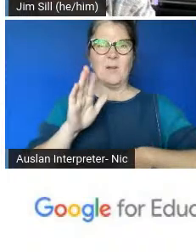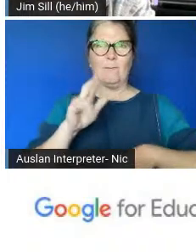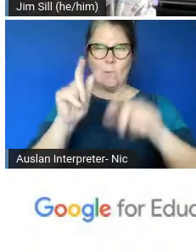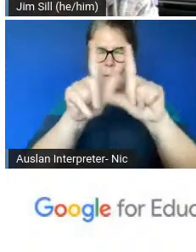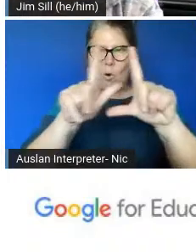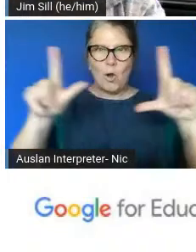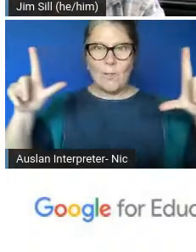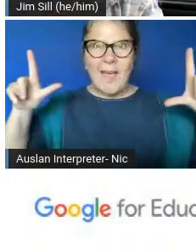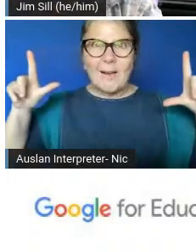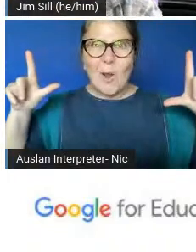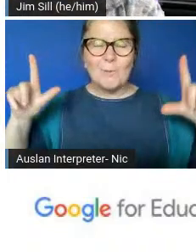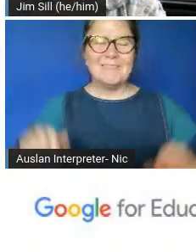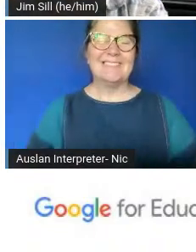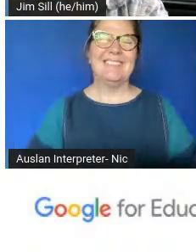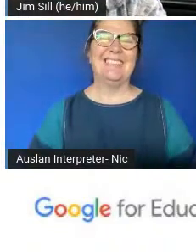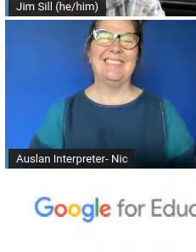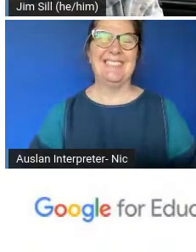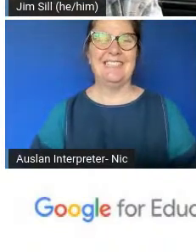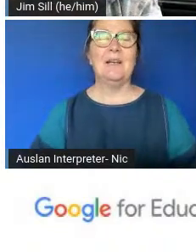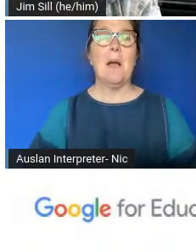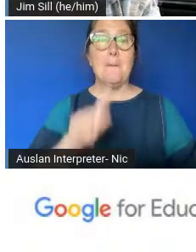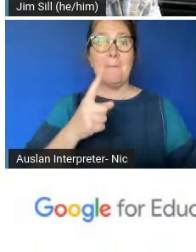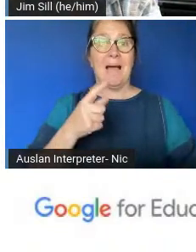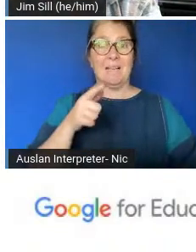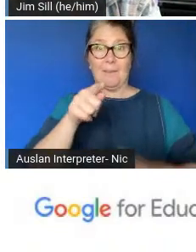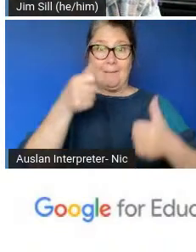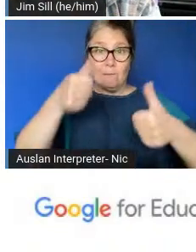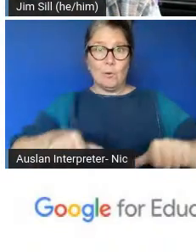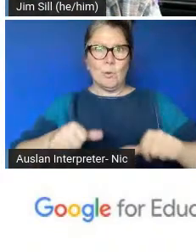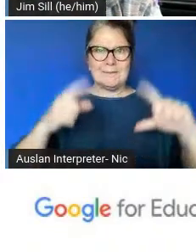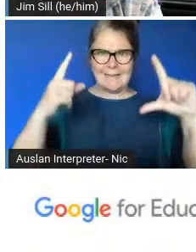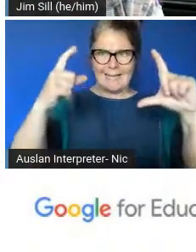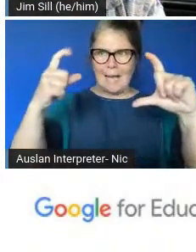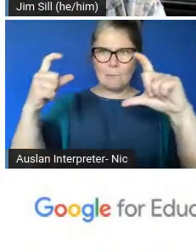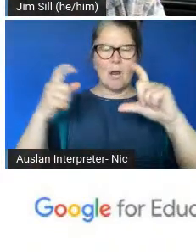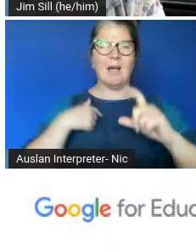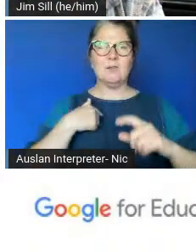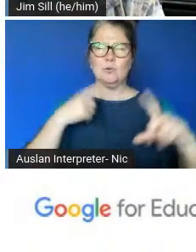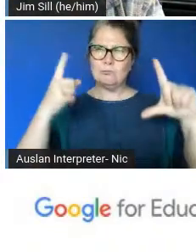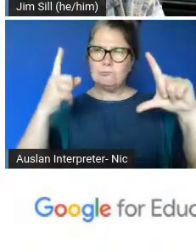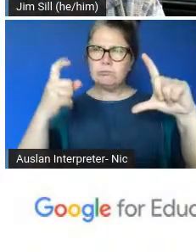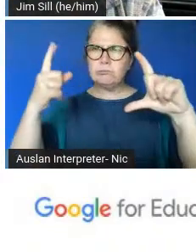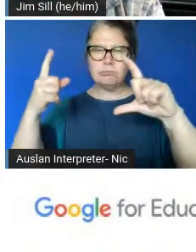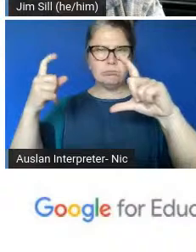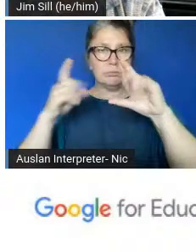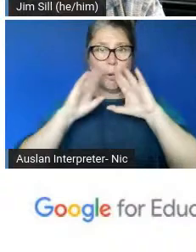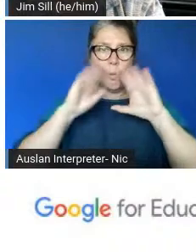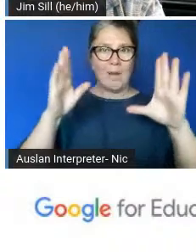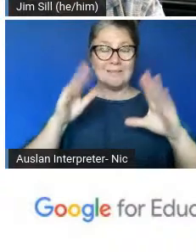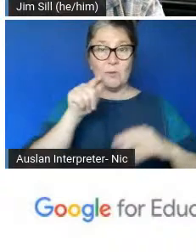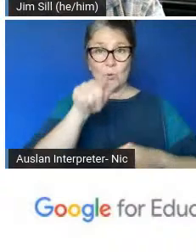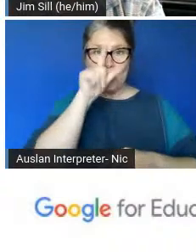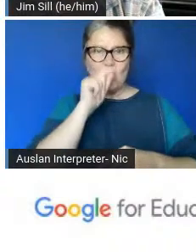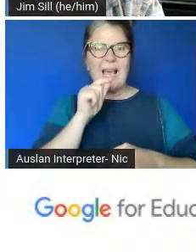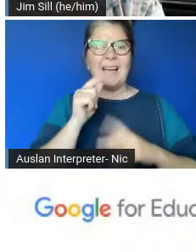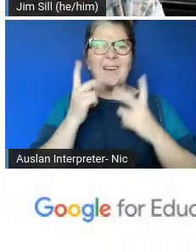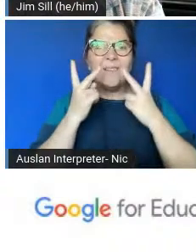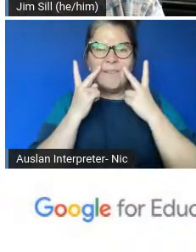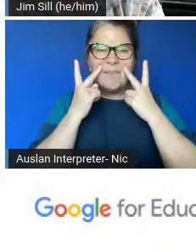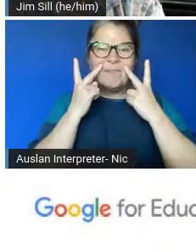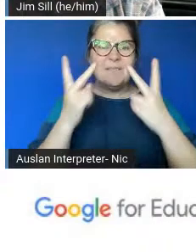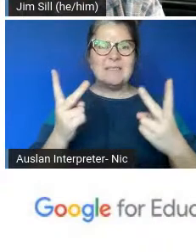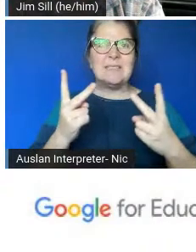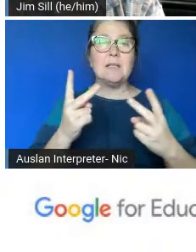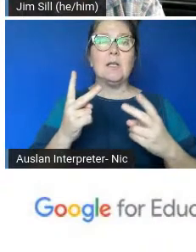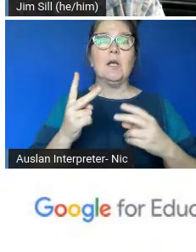gone around and they have used these cameras to take these incredible pictures, is you can actually visit MoMA, right? So the Museum of Modern Art